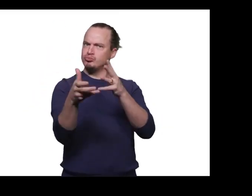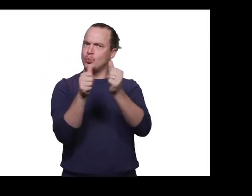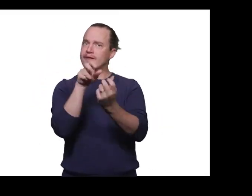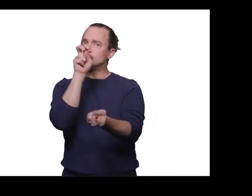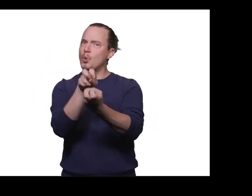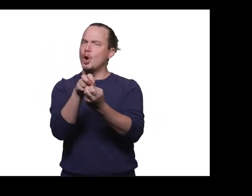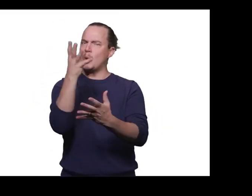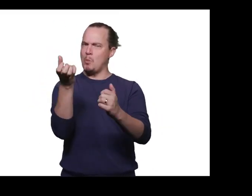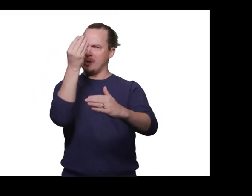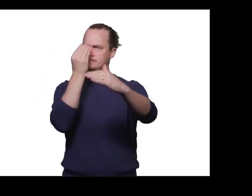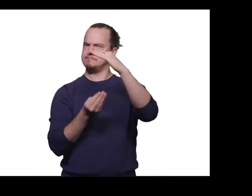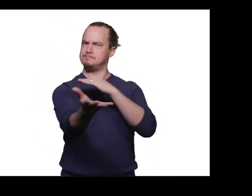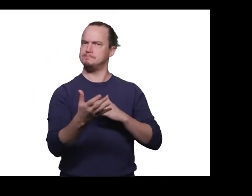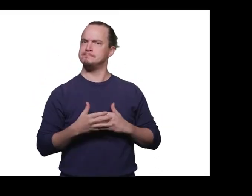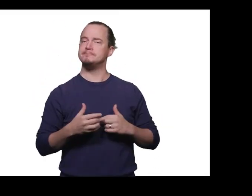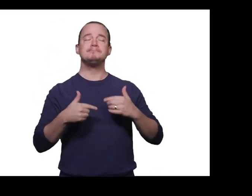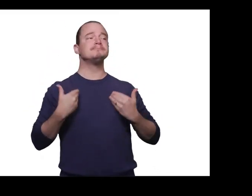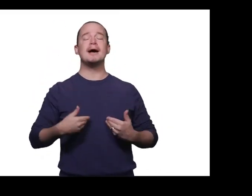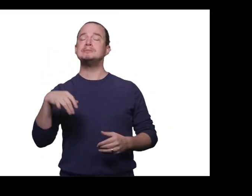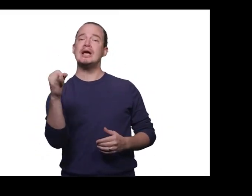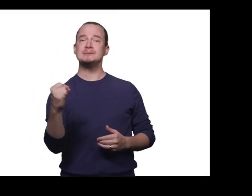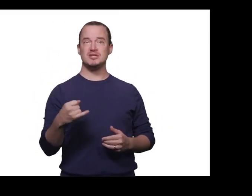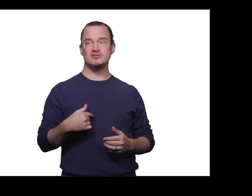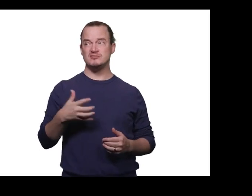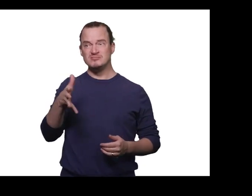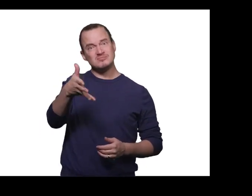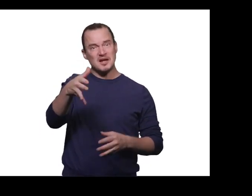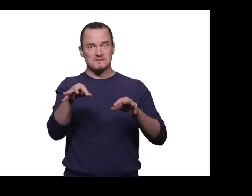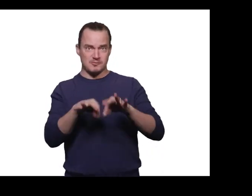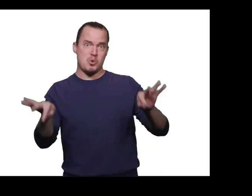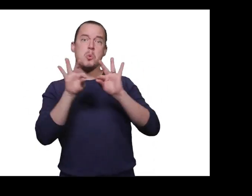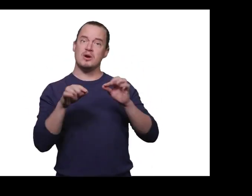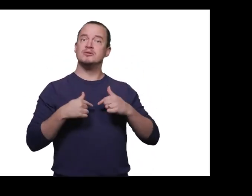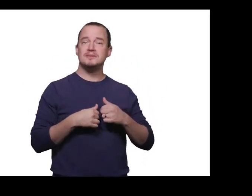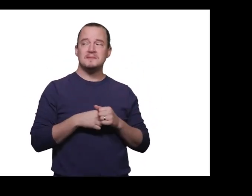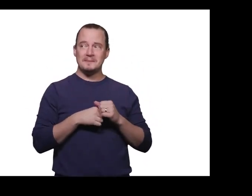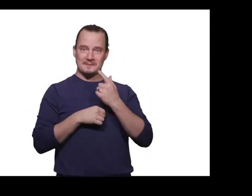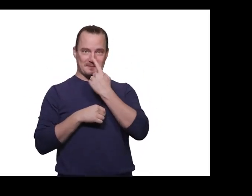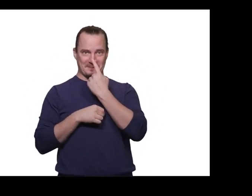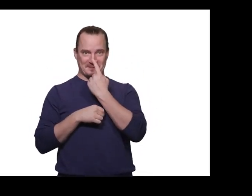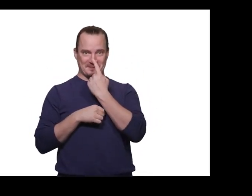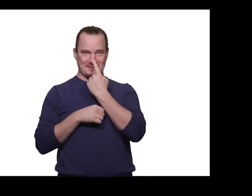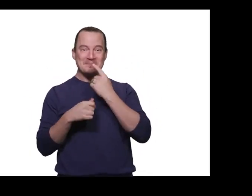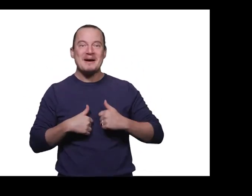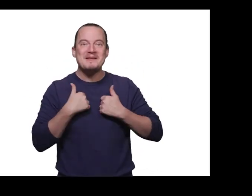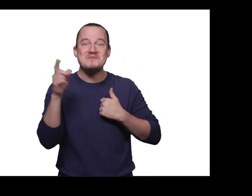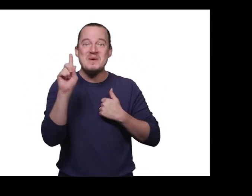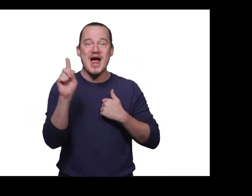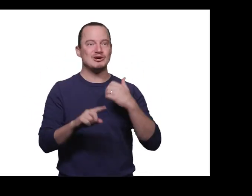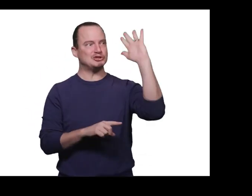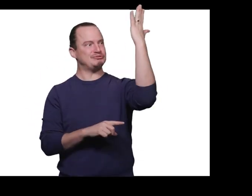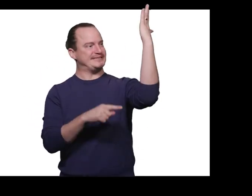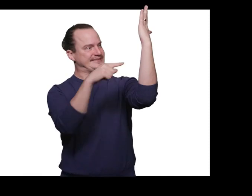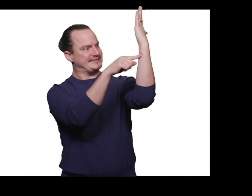talking to a squirrel, I am Jasper and I'm kind of a big deal. I live in a hole